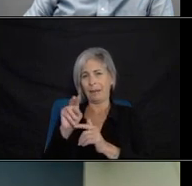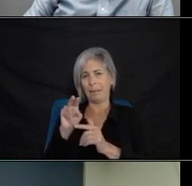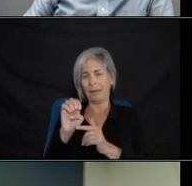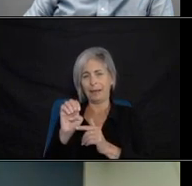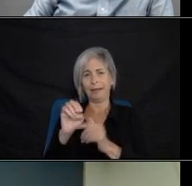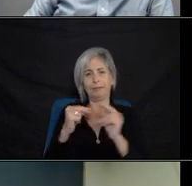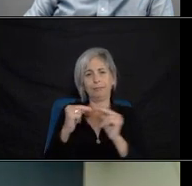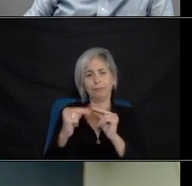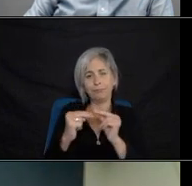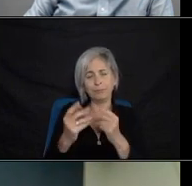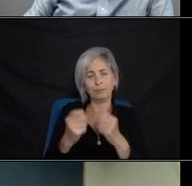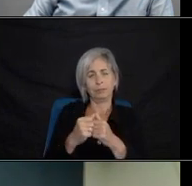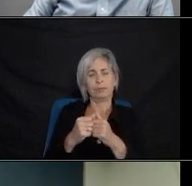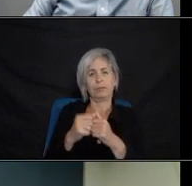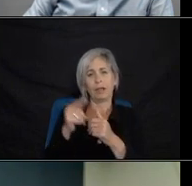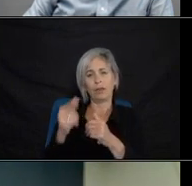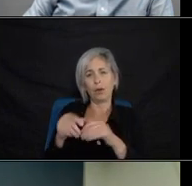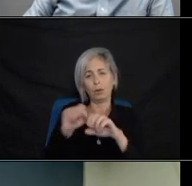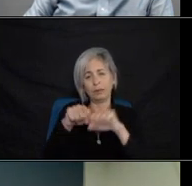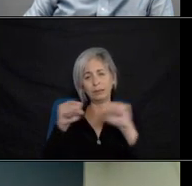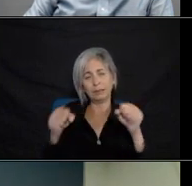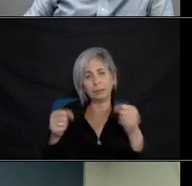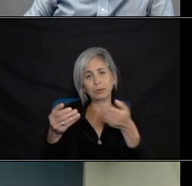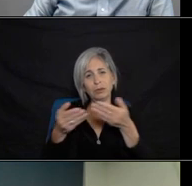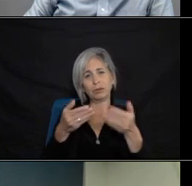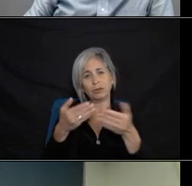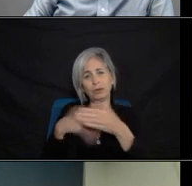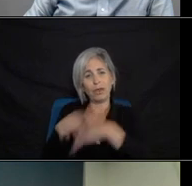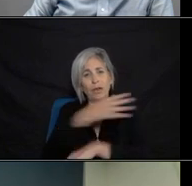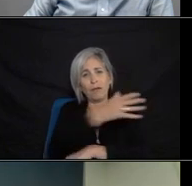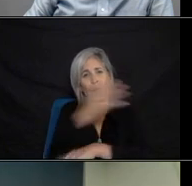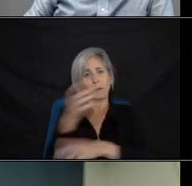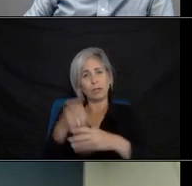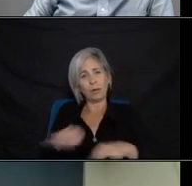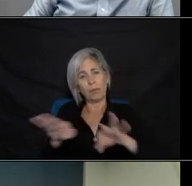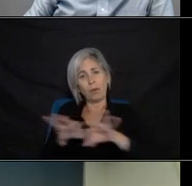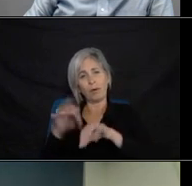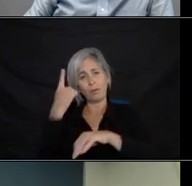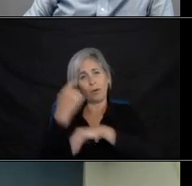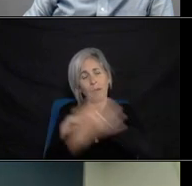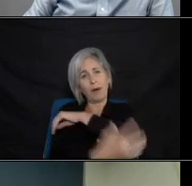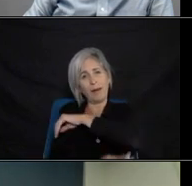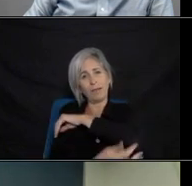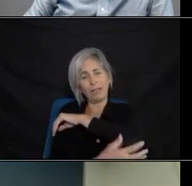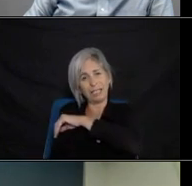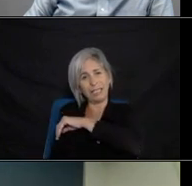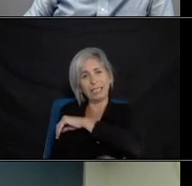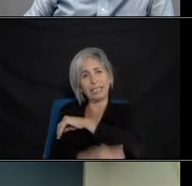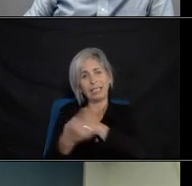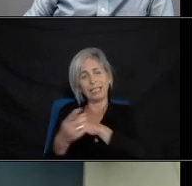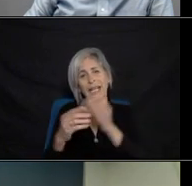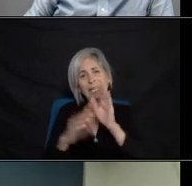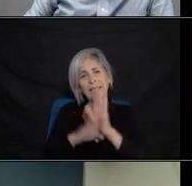mitigation. The ecosystem services of forests are important for poverty alleviation and